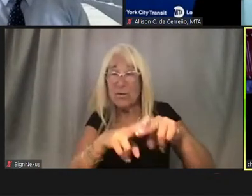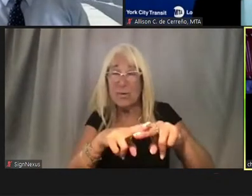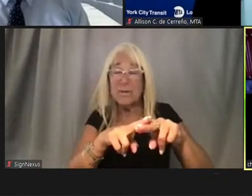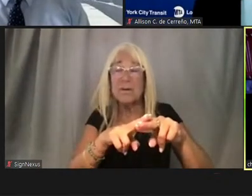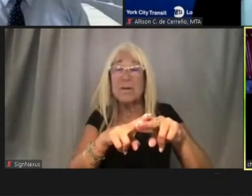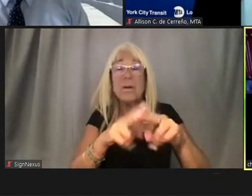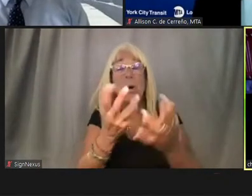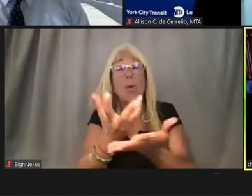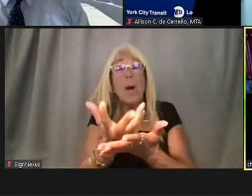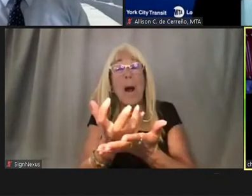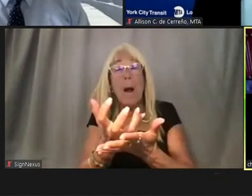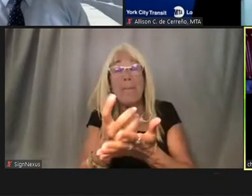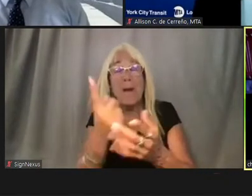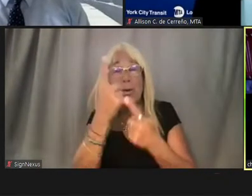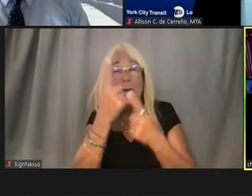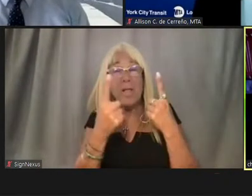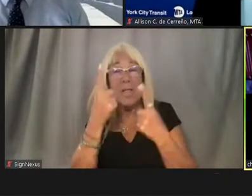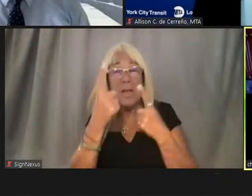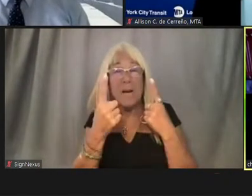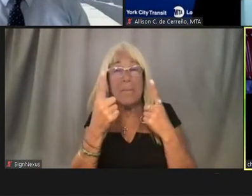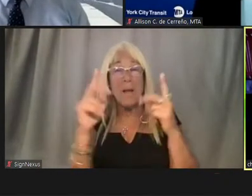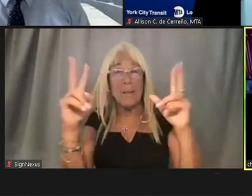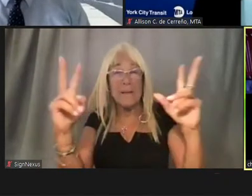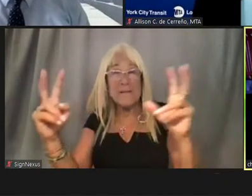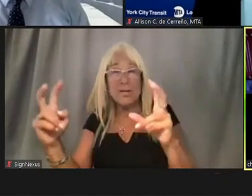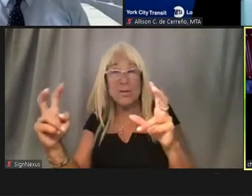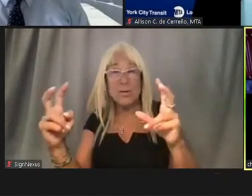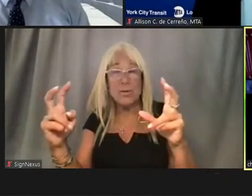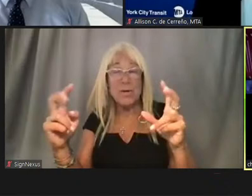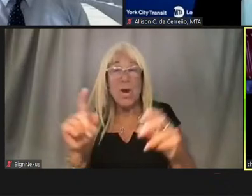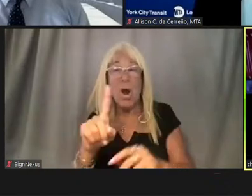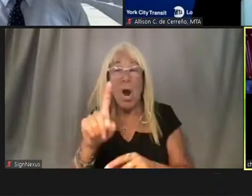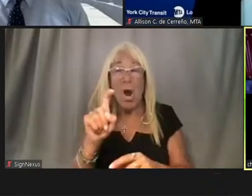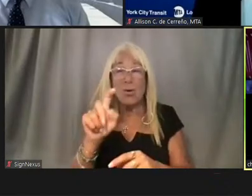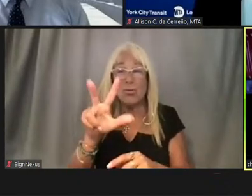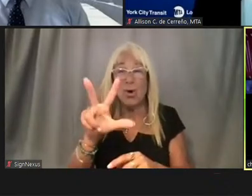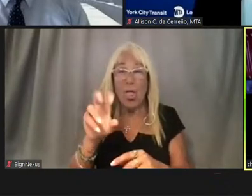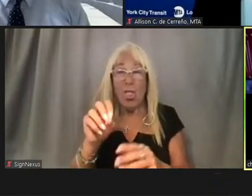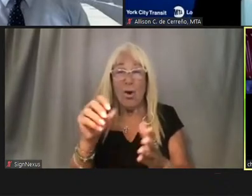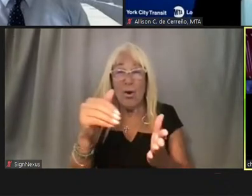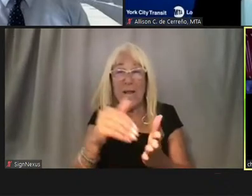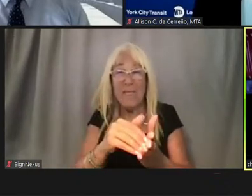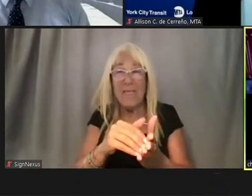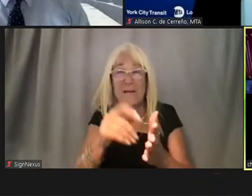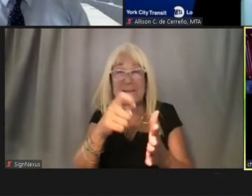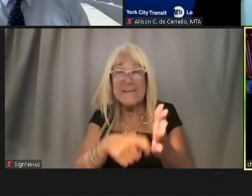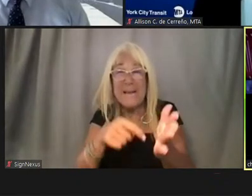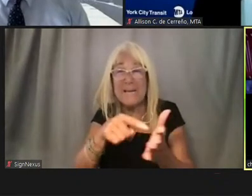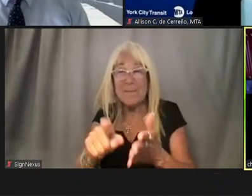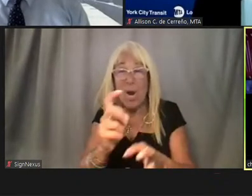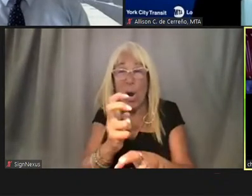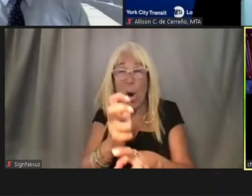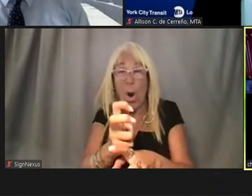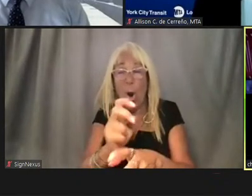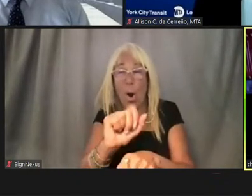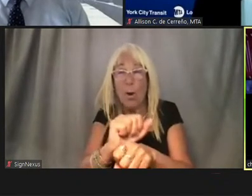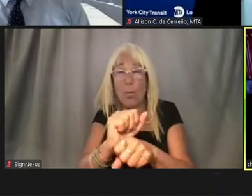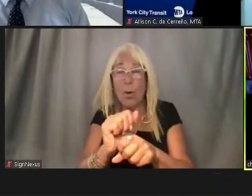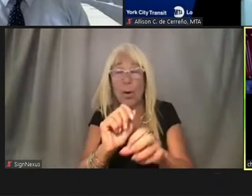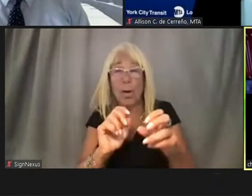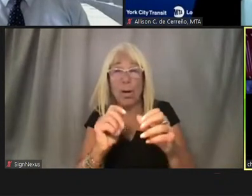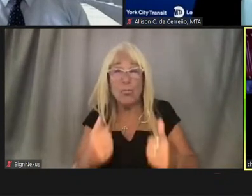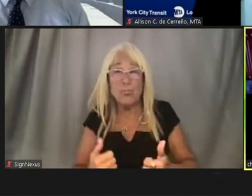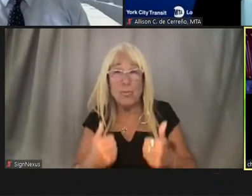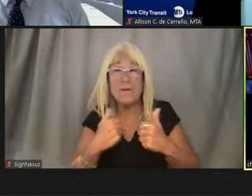to give serious consideration to this issue our 130 000 tax paying and hard-working resident must be